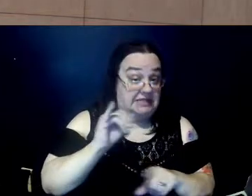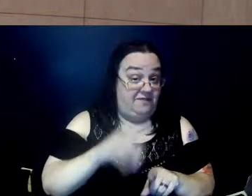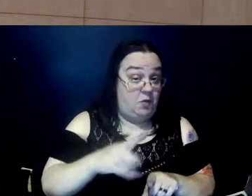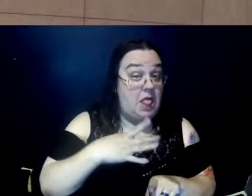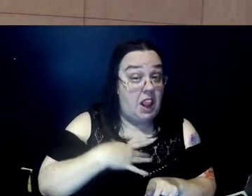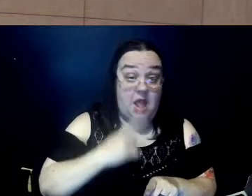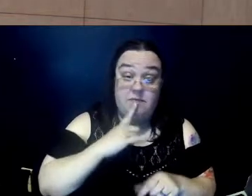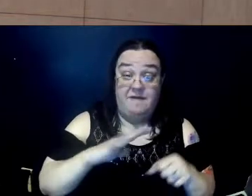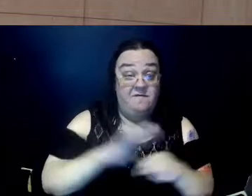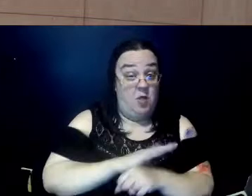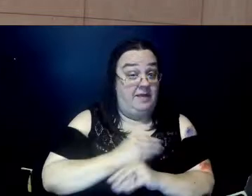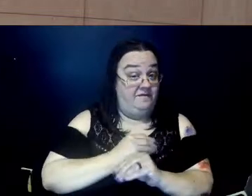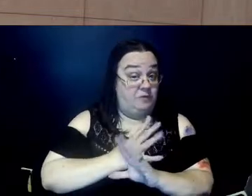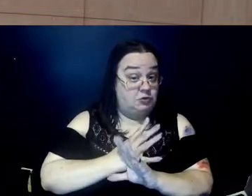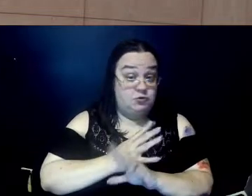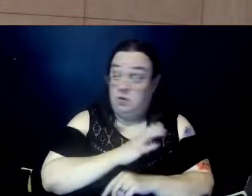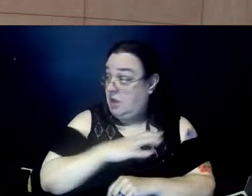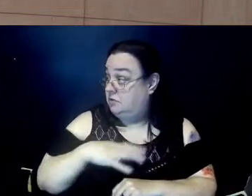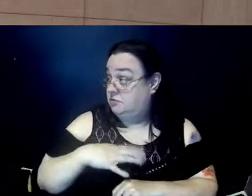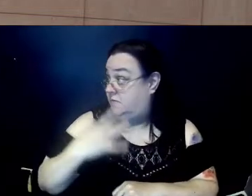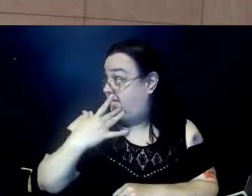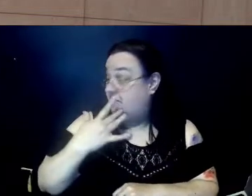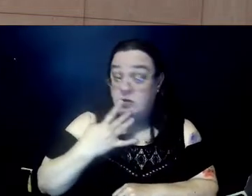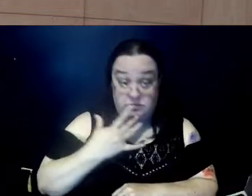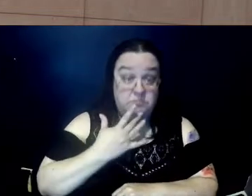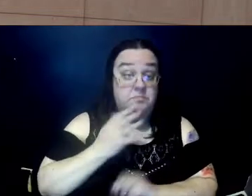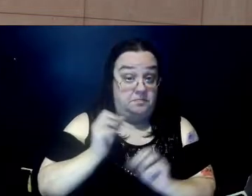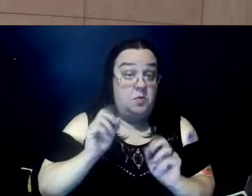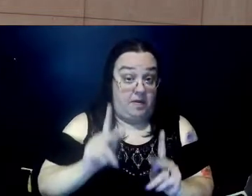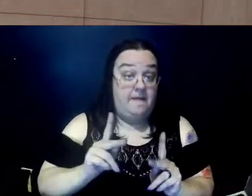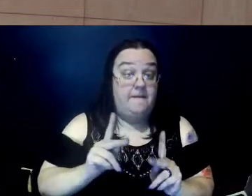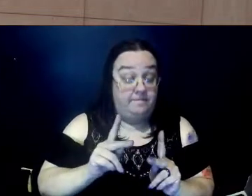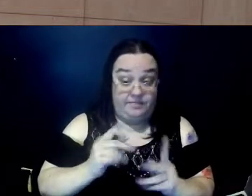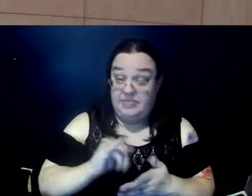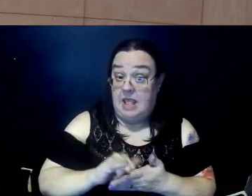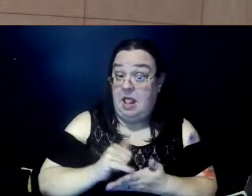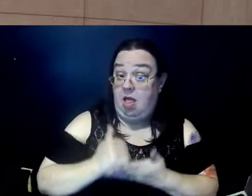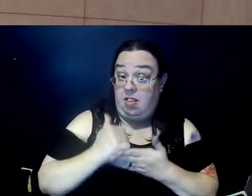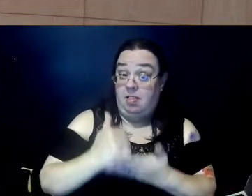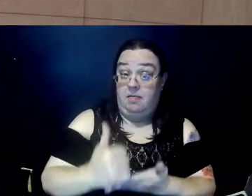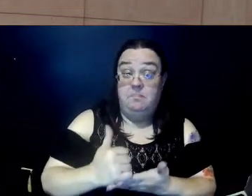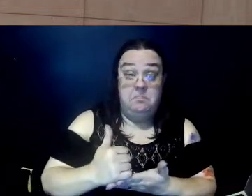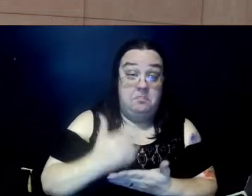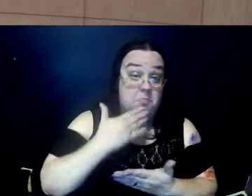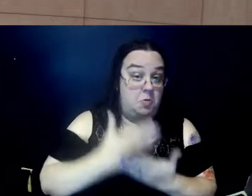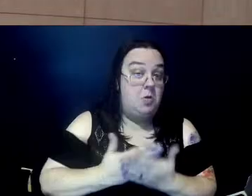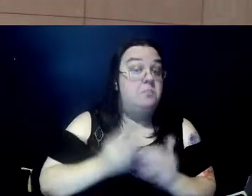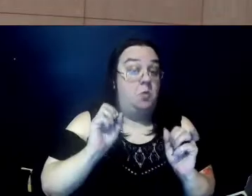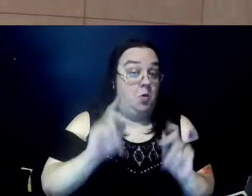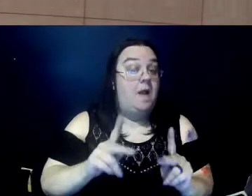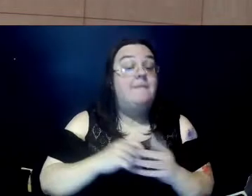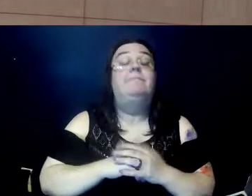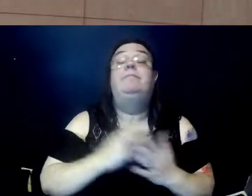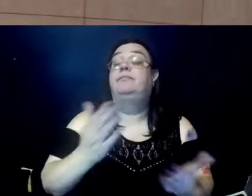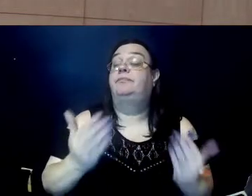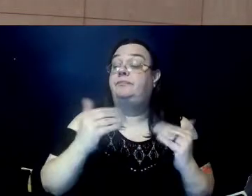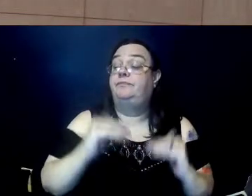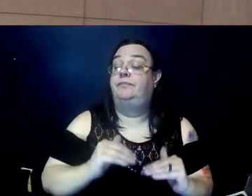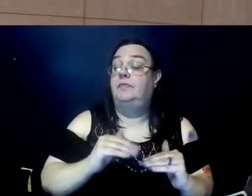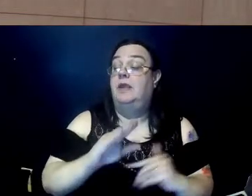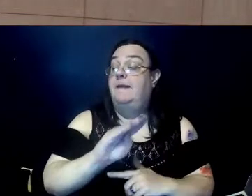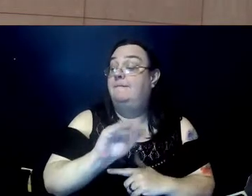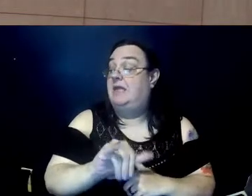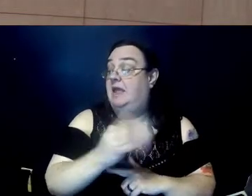fully virtual, council? Okay. Does that help? Good. Okay. And then